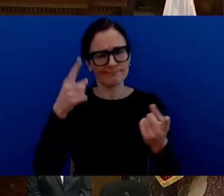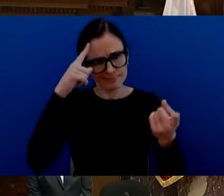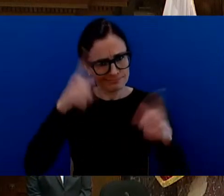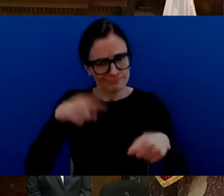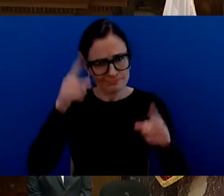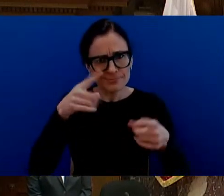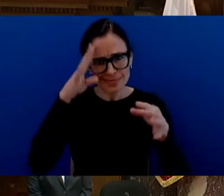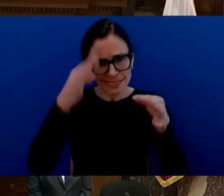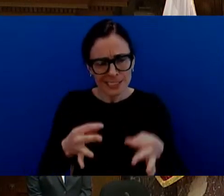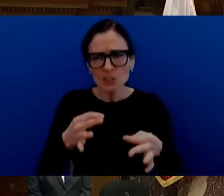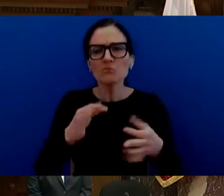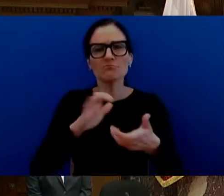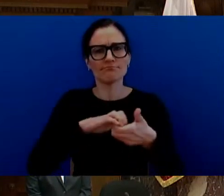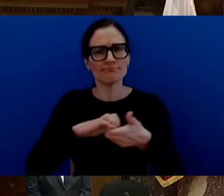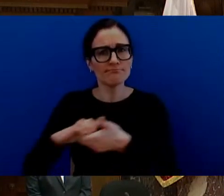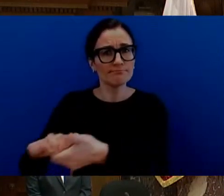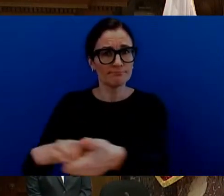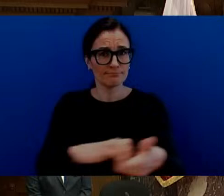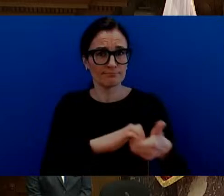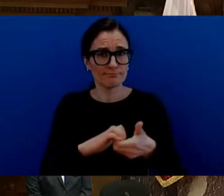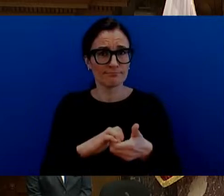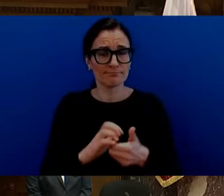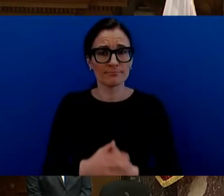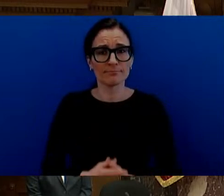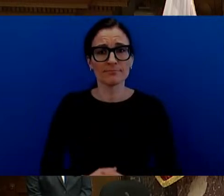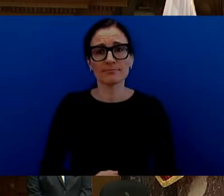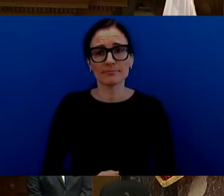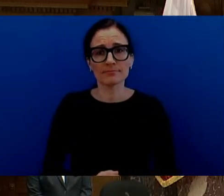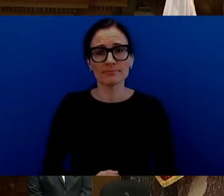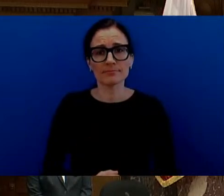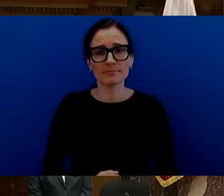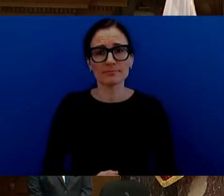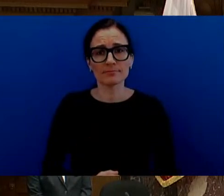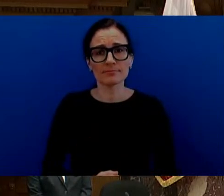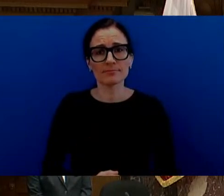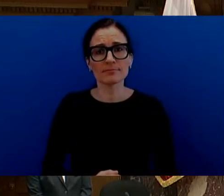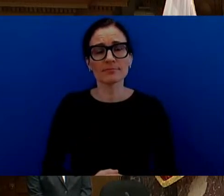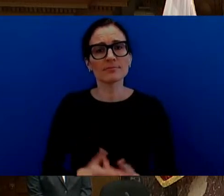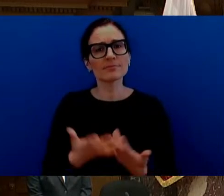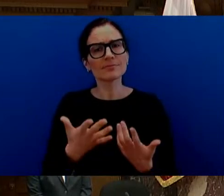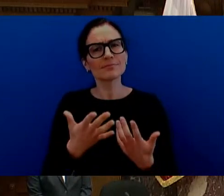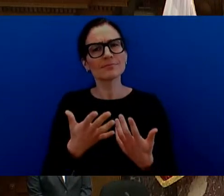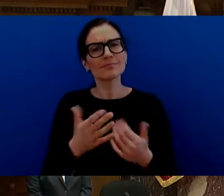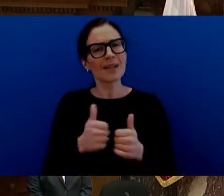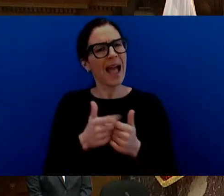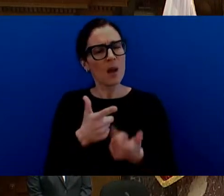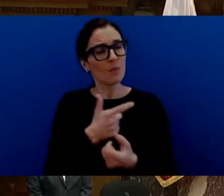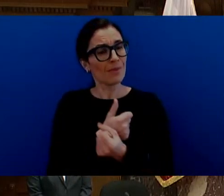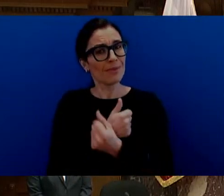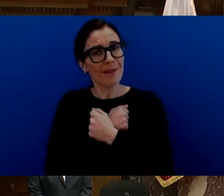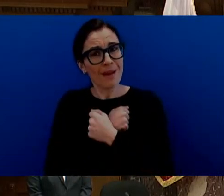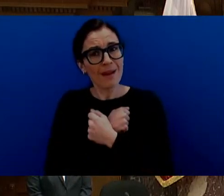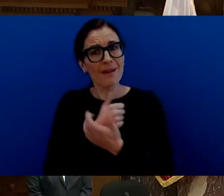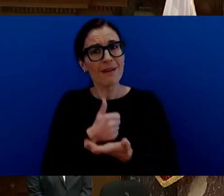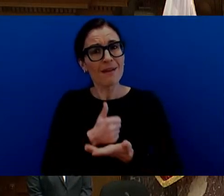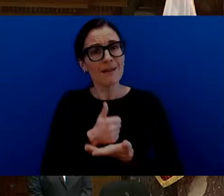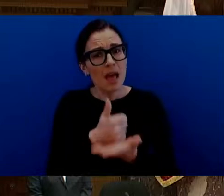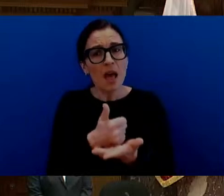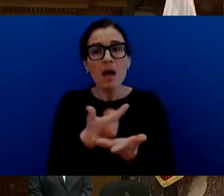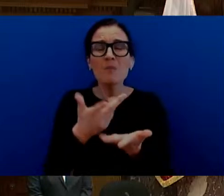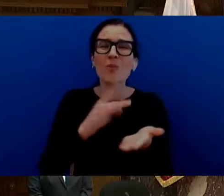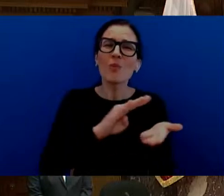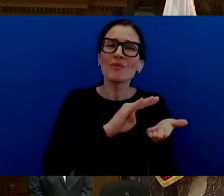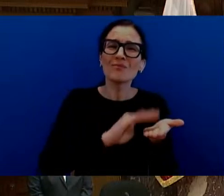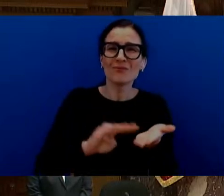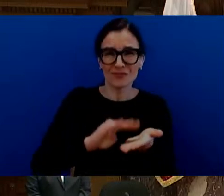how we can love and help and forgive one another. Because in this room, there's no time